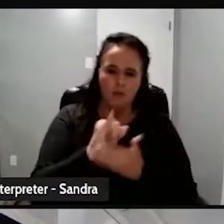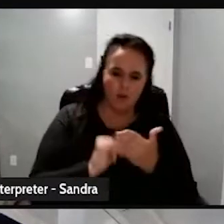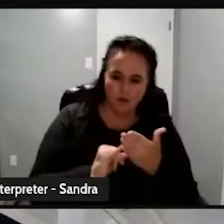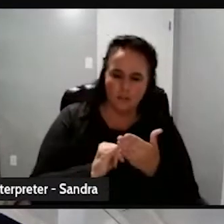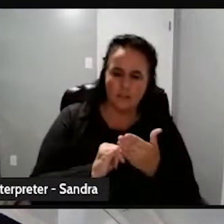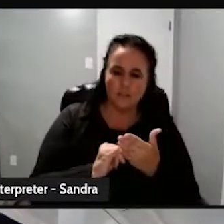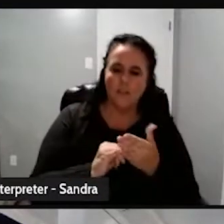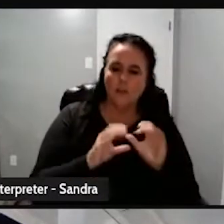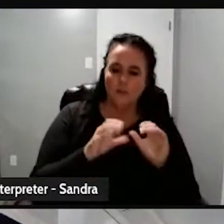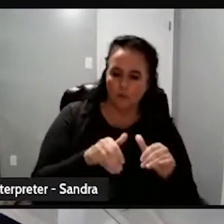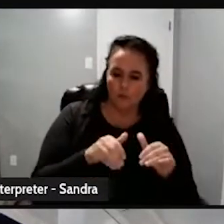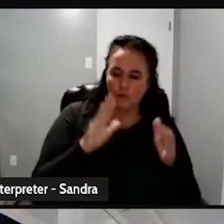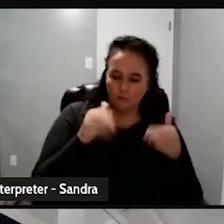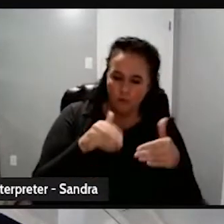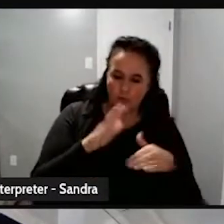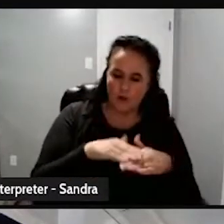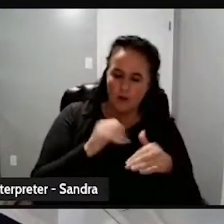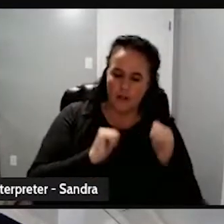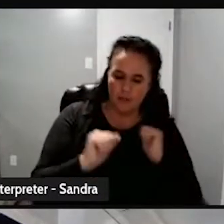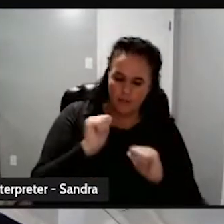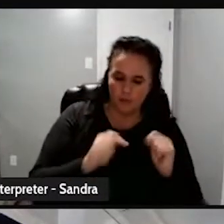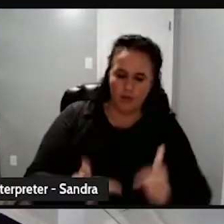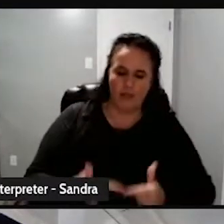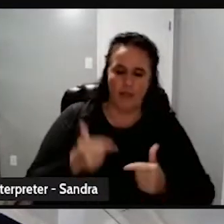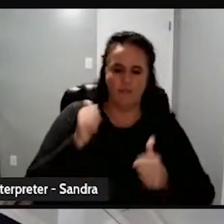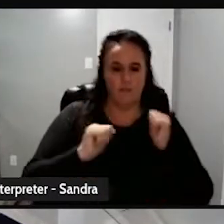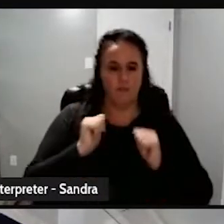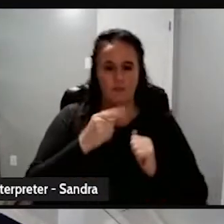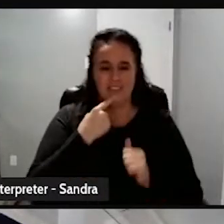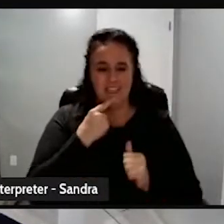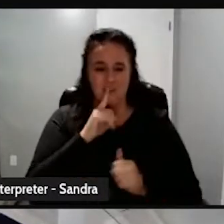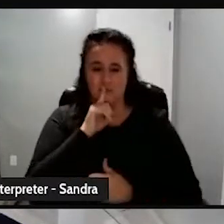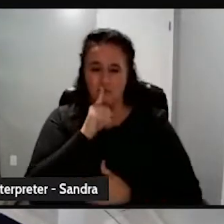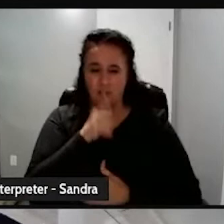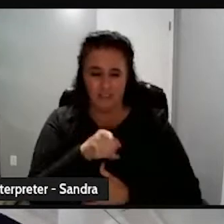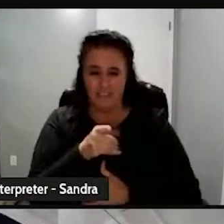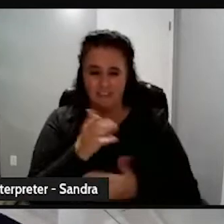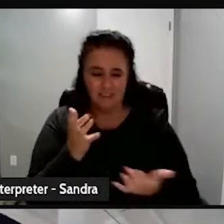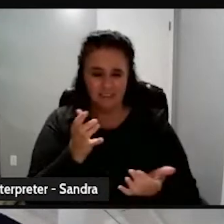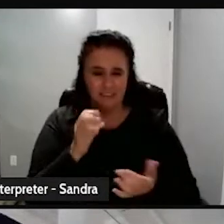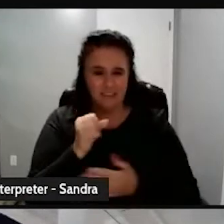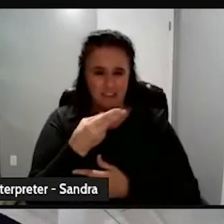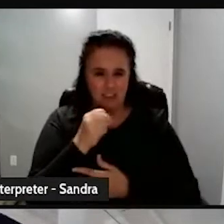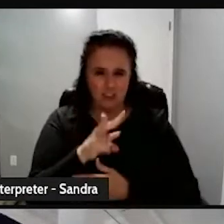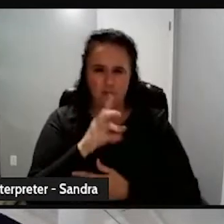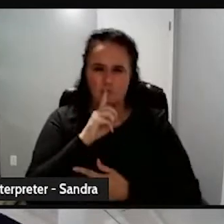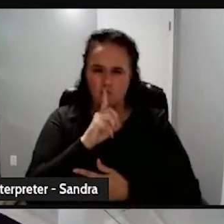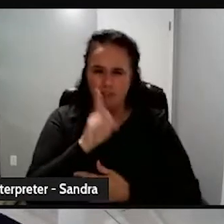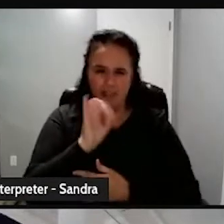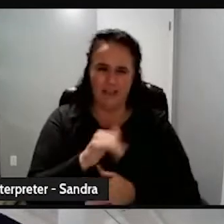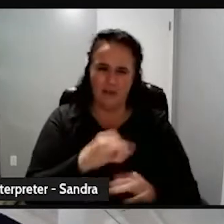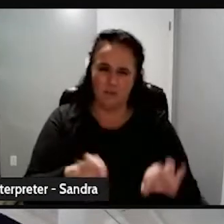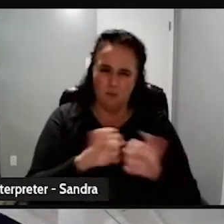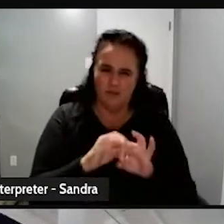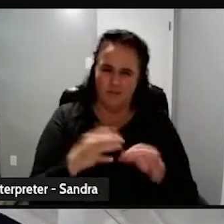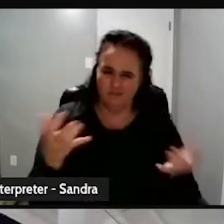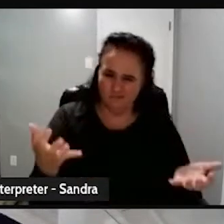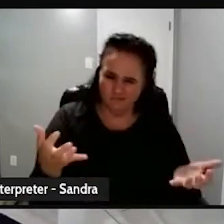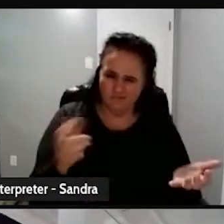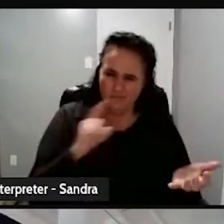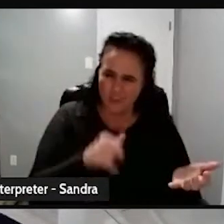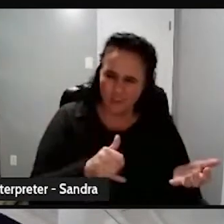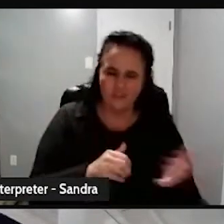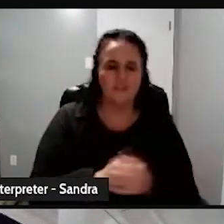sector who are focusing on theater and live performance are saying, really? Is the show really that important? And that actually